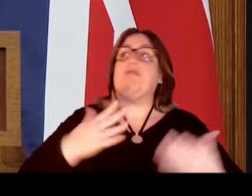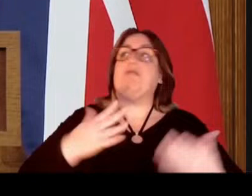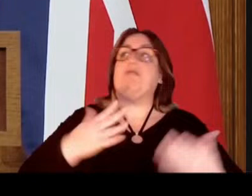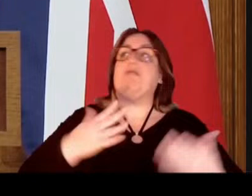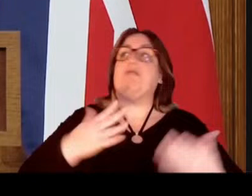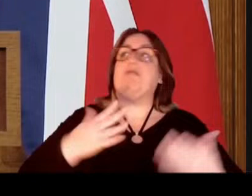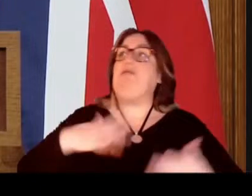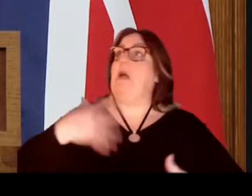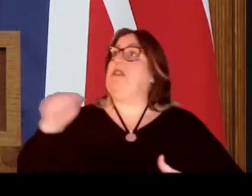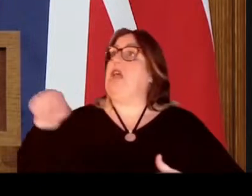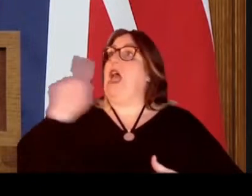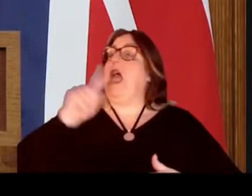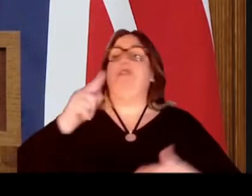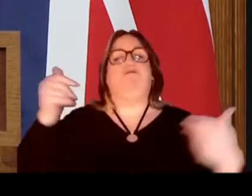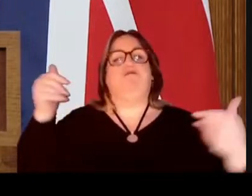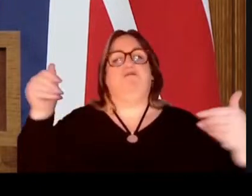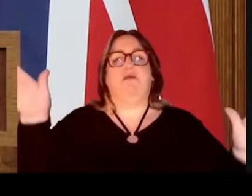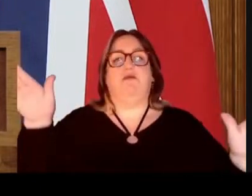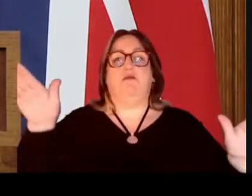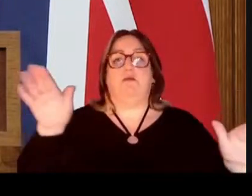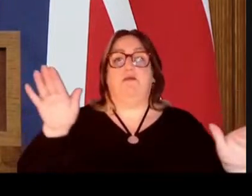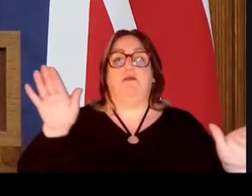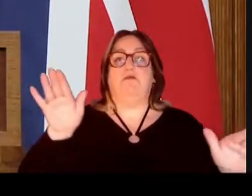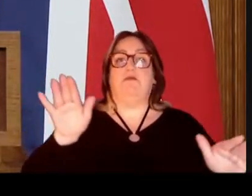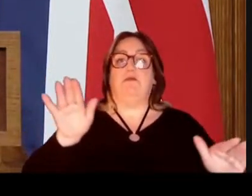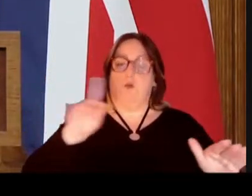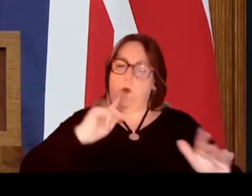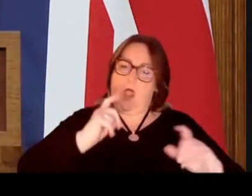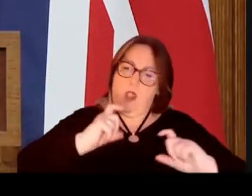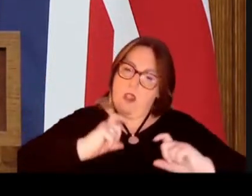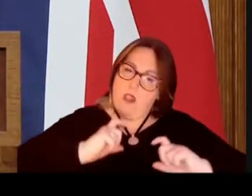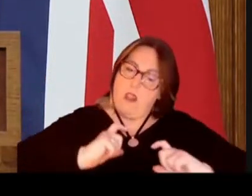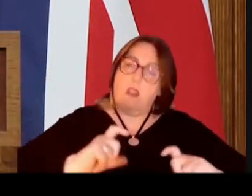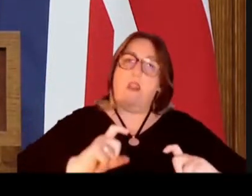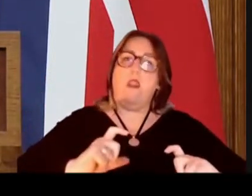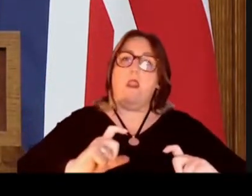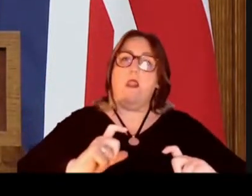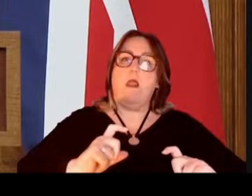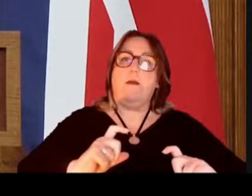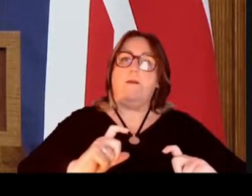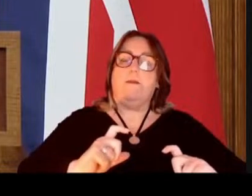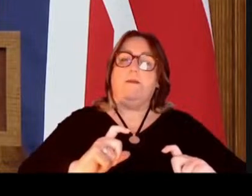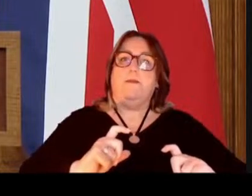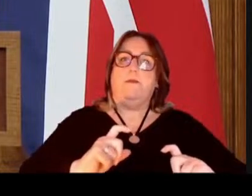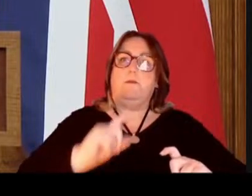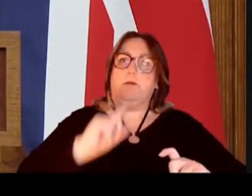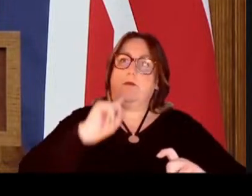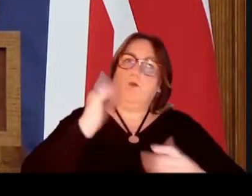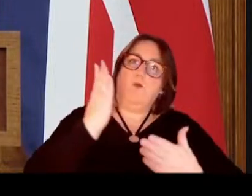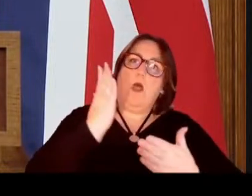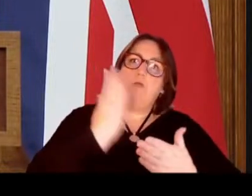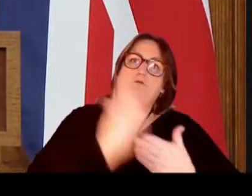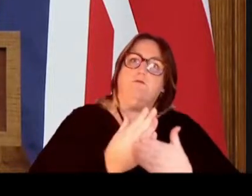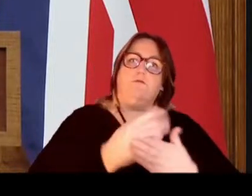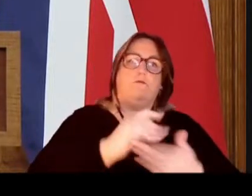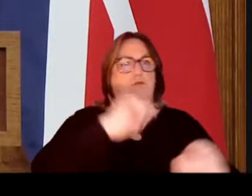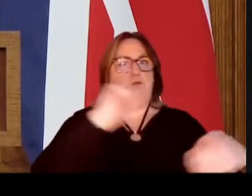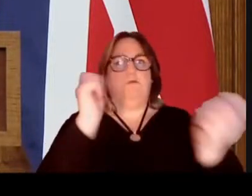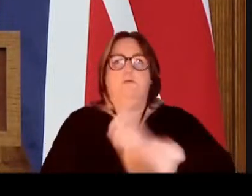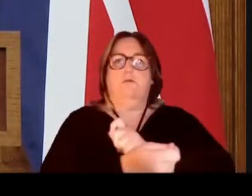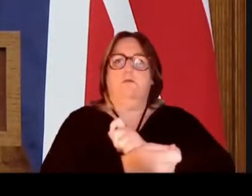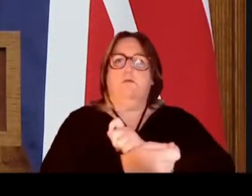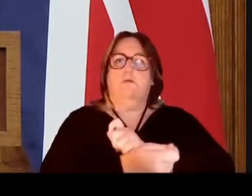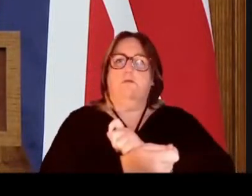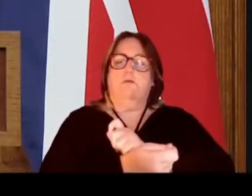Yeah. Jeff, we need to get this out of the way because I But think then, most importantly of all, we will act. Because this time it will